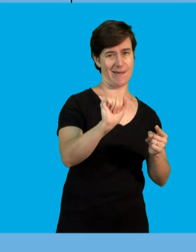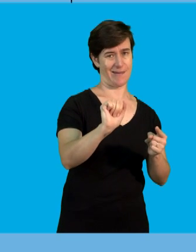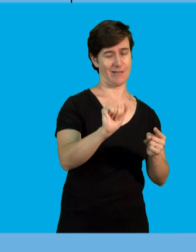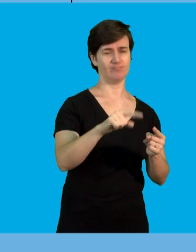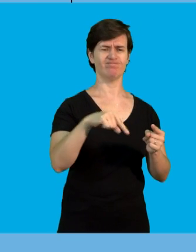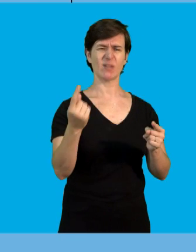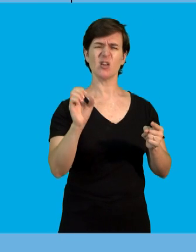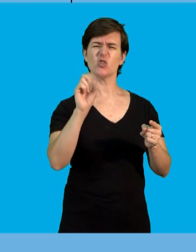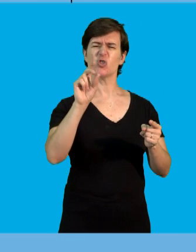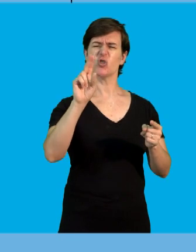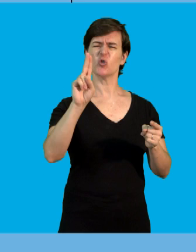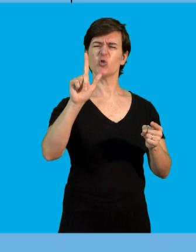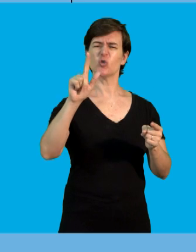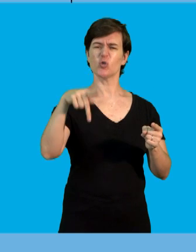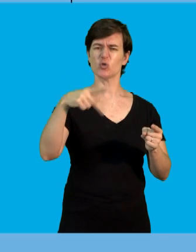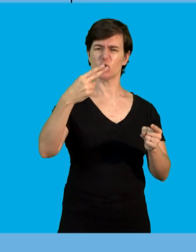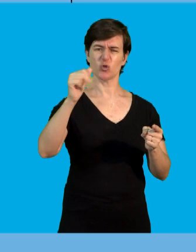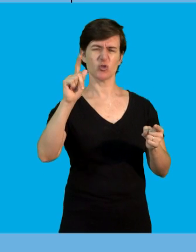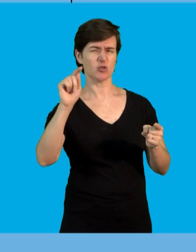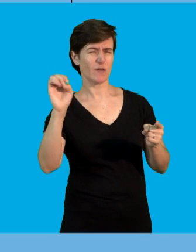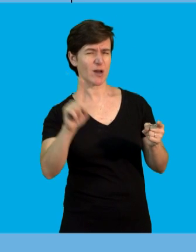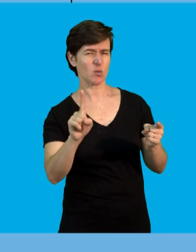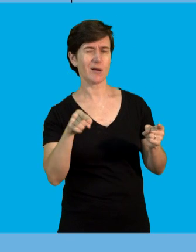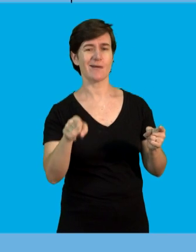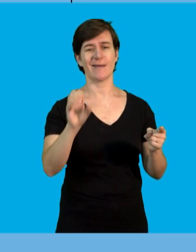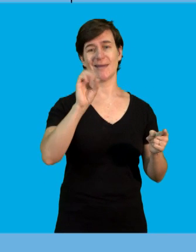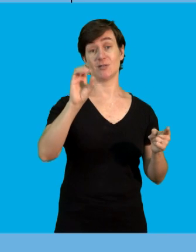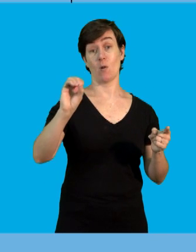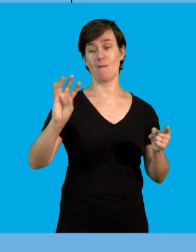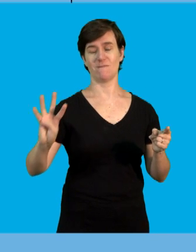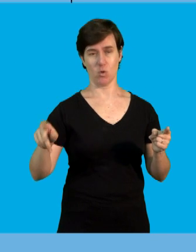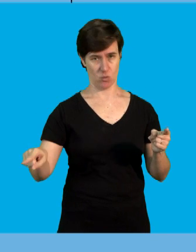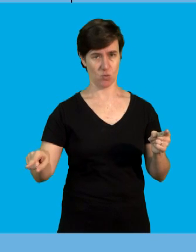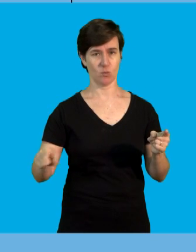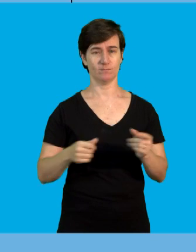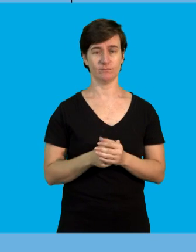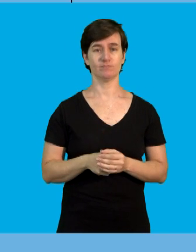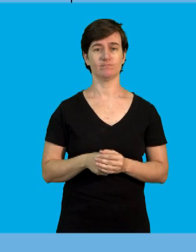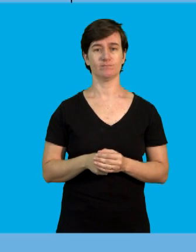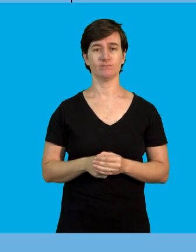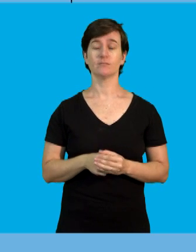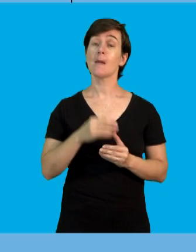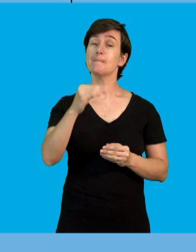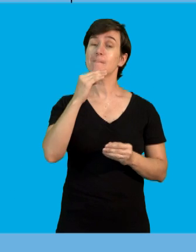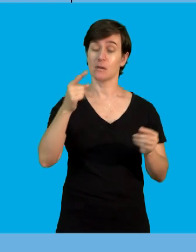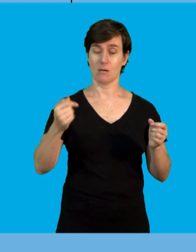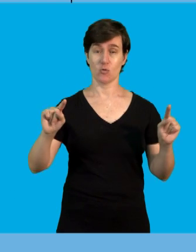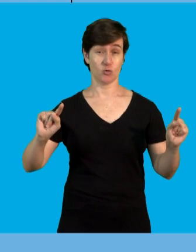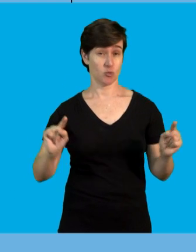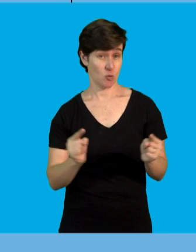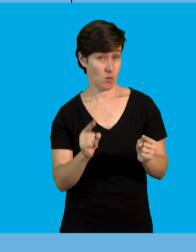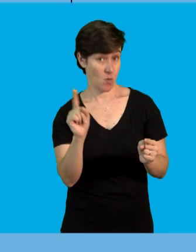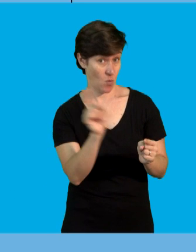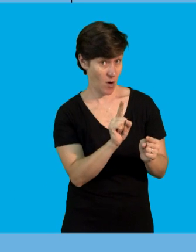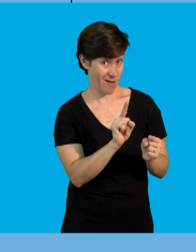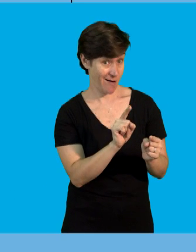metal. Then the sulfate has the symbol SO4. So that means the